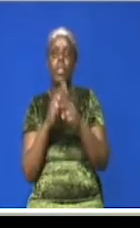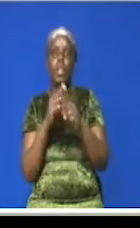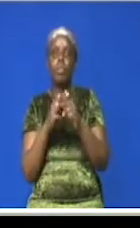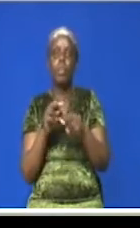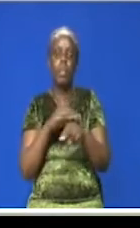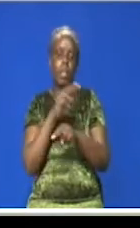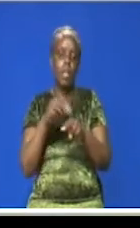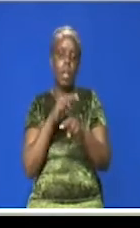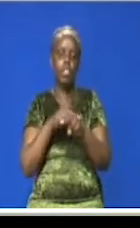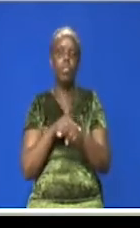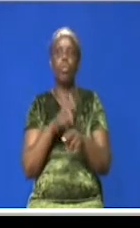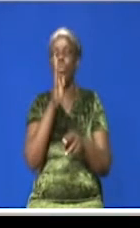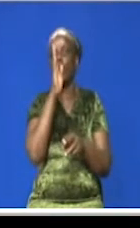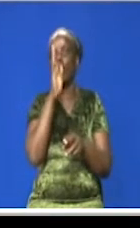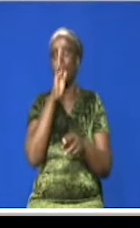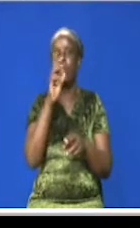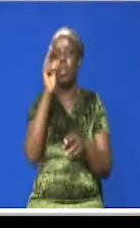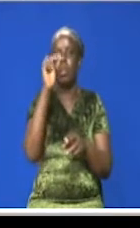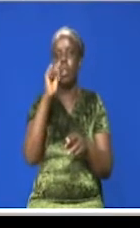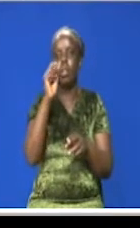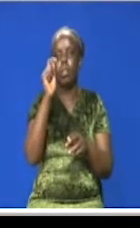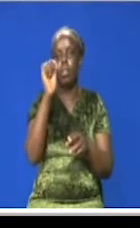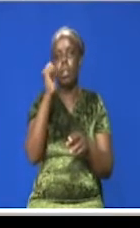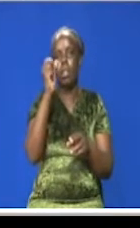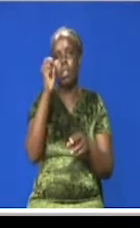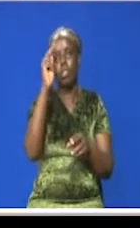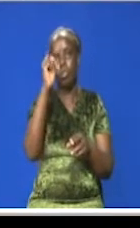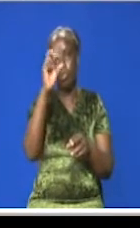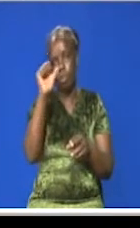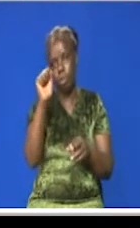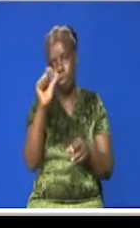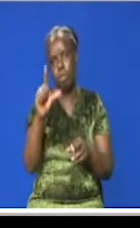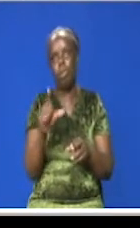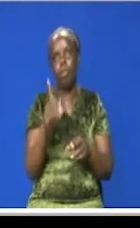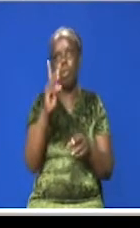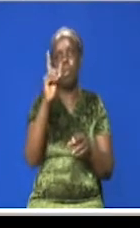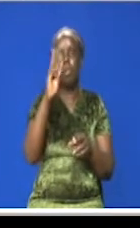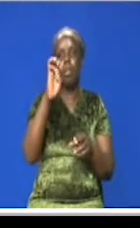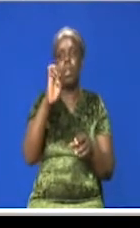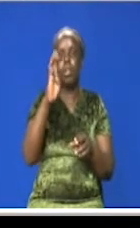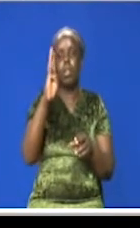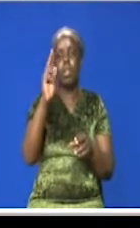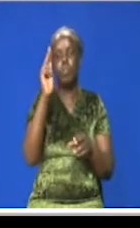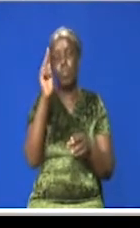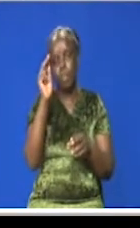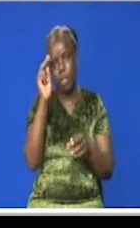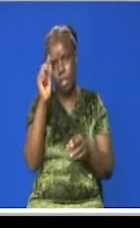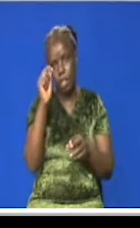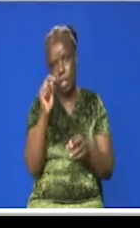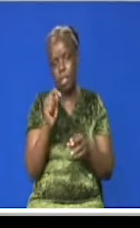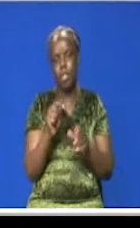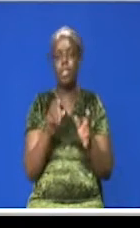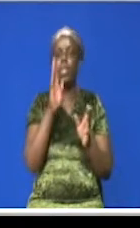the national debt. Why do we call it national debt? Because it is a debt of the